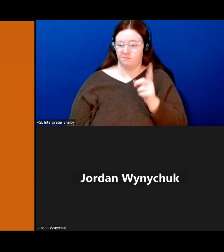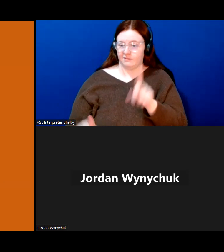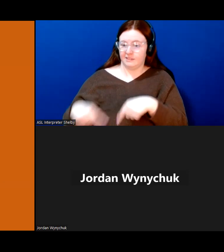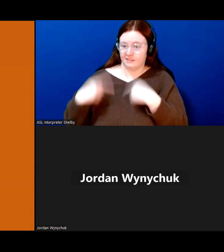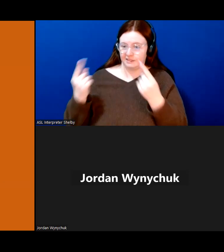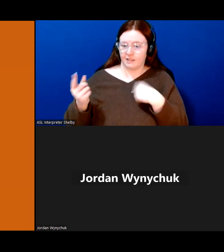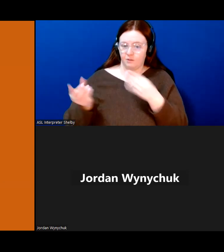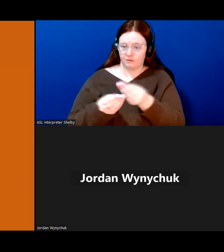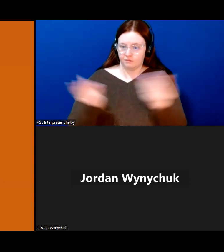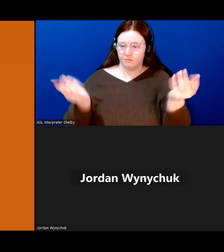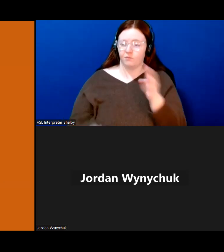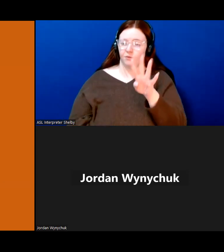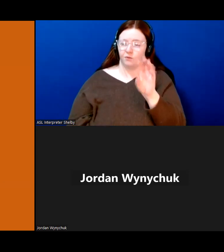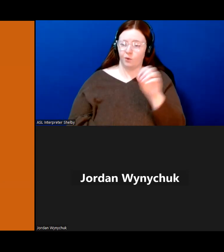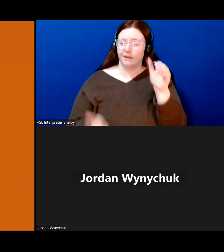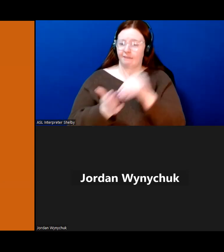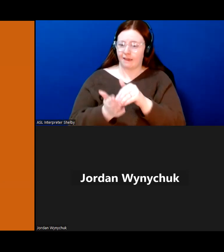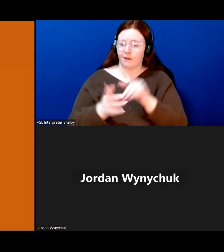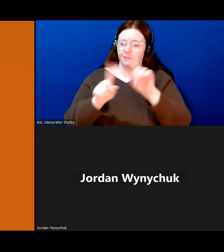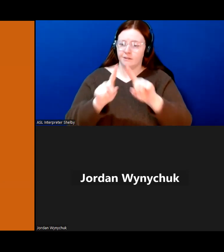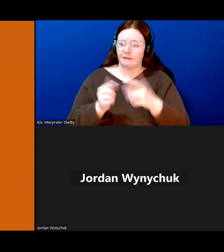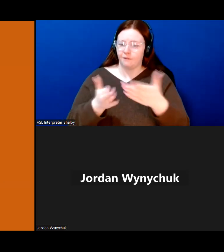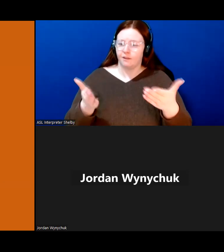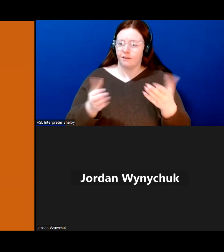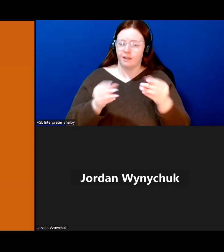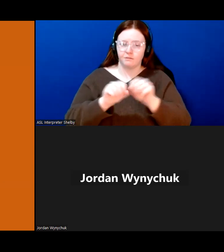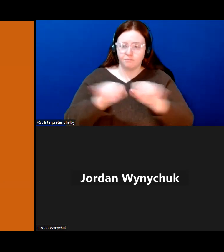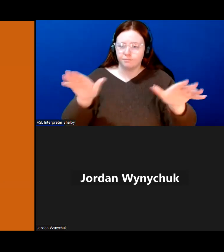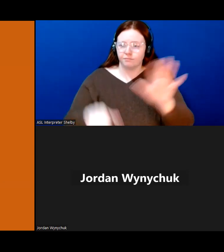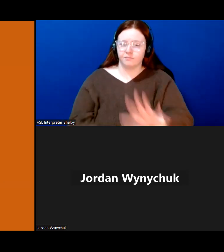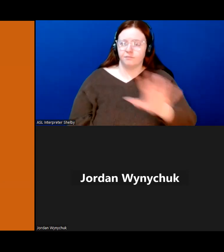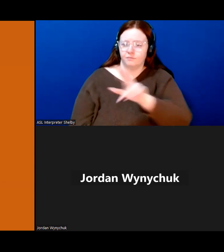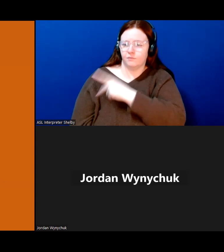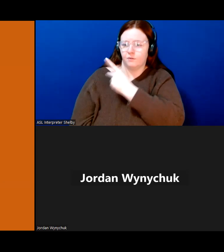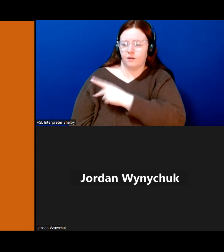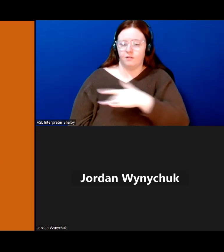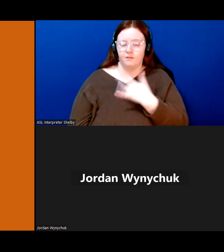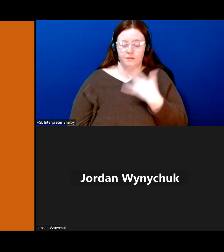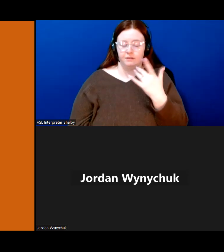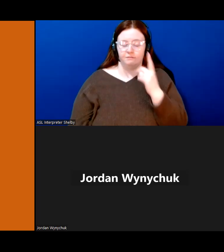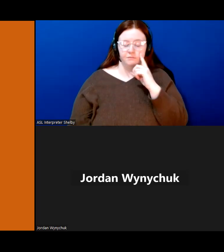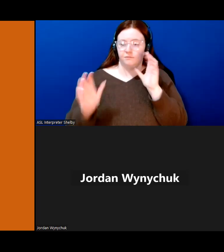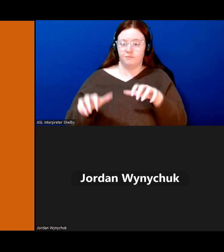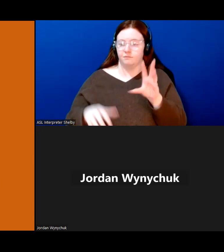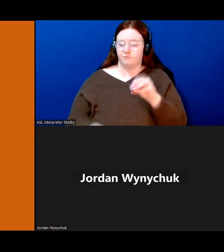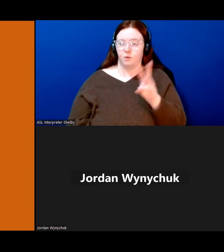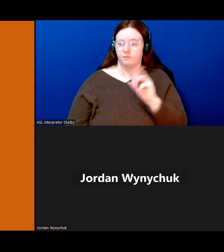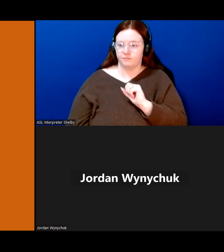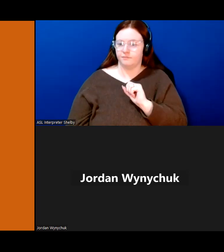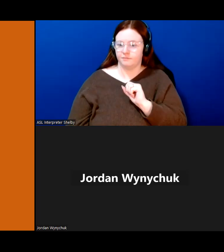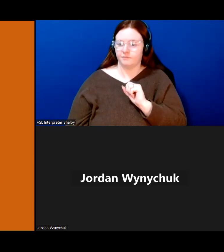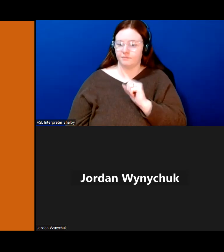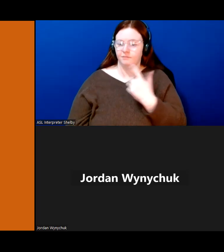items across the province, which is mind-boggling, really. We've